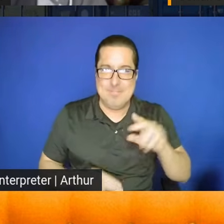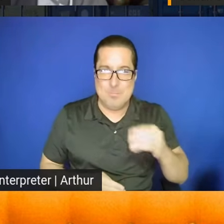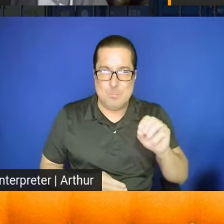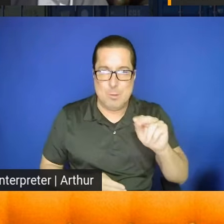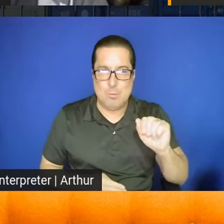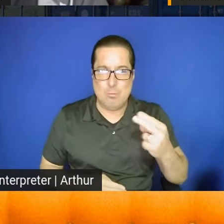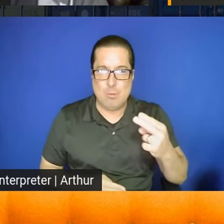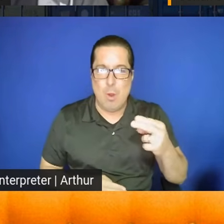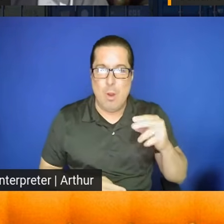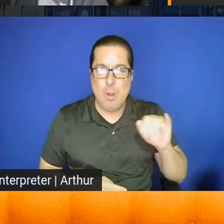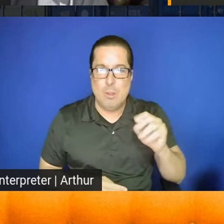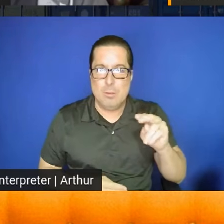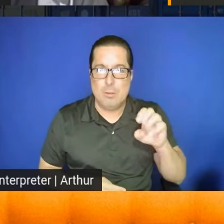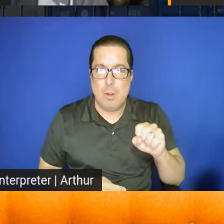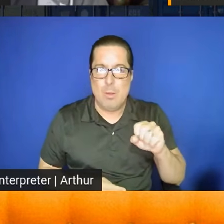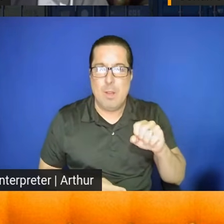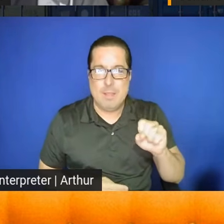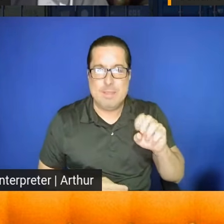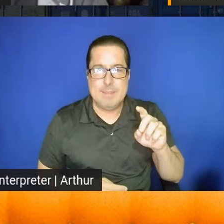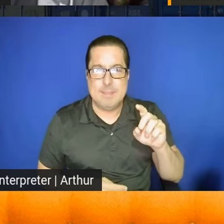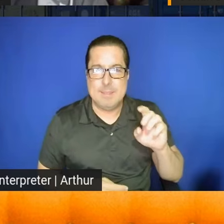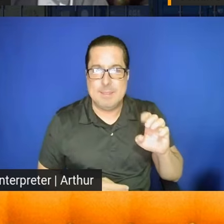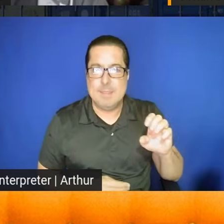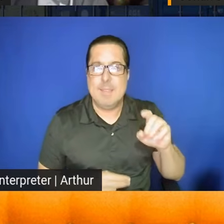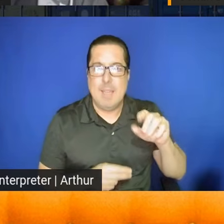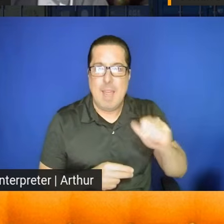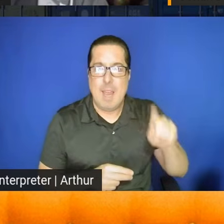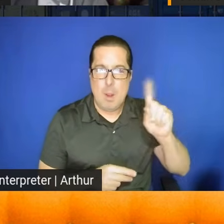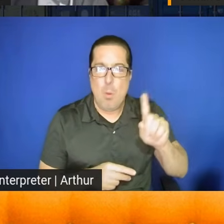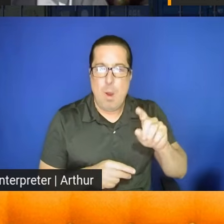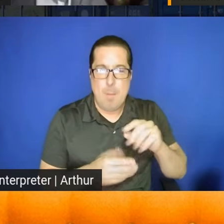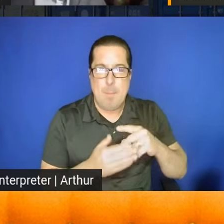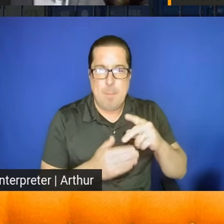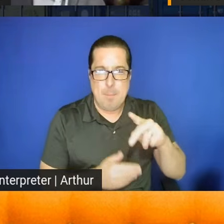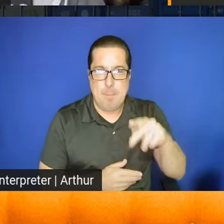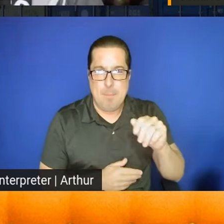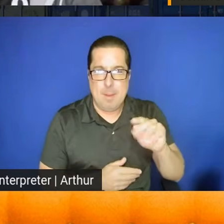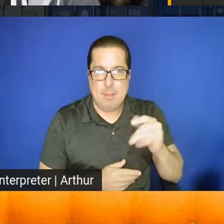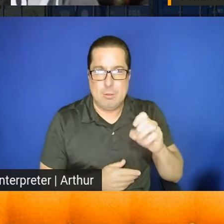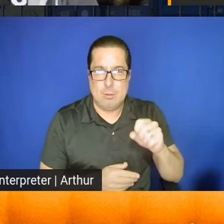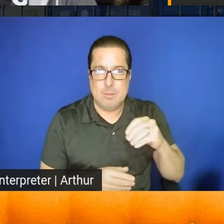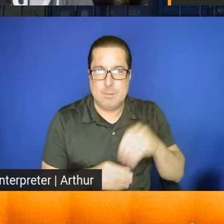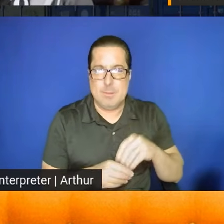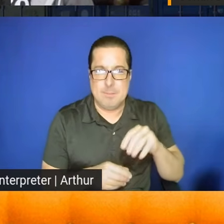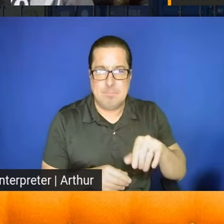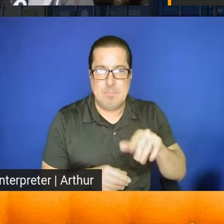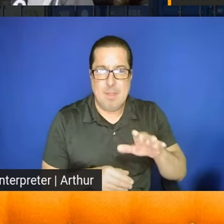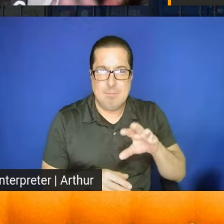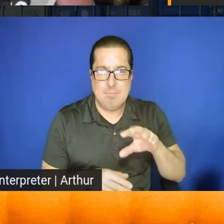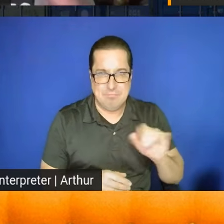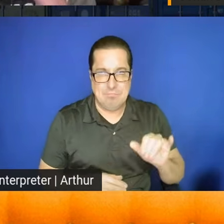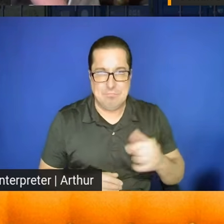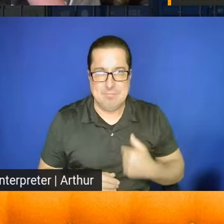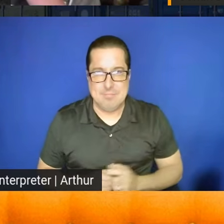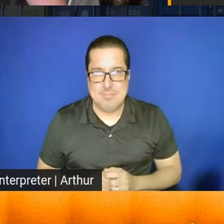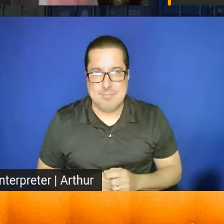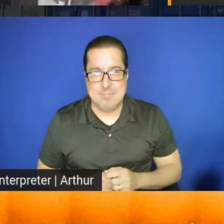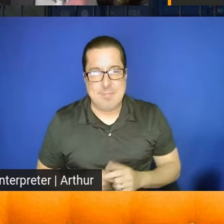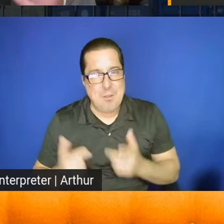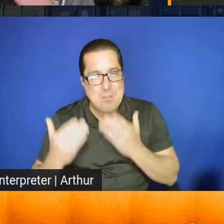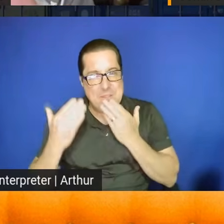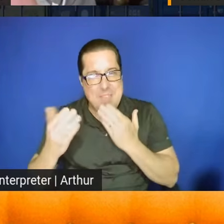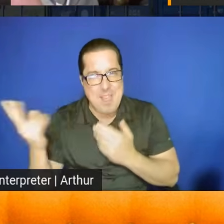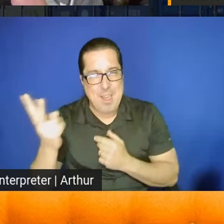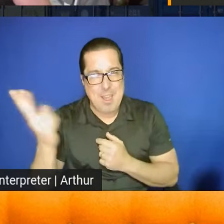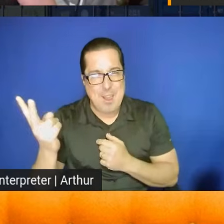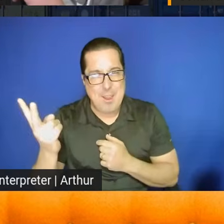a SD on the EKS Anywhere packages team as well. Okay, thanks, guys. So today we're going to